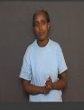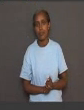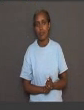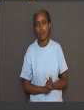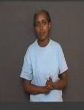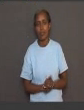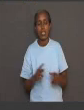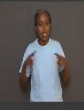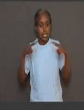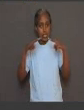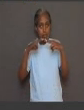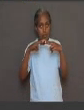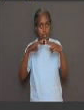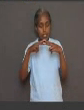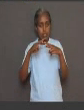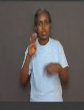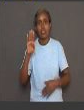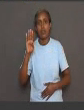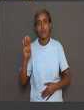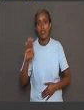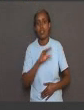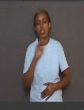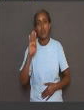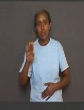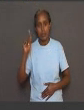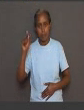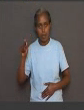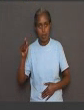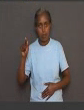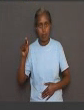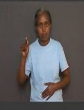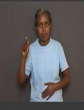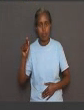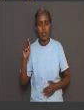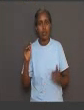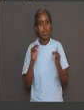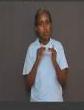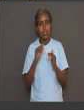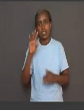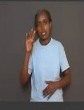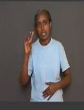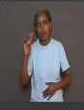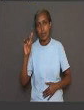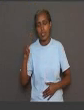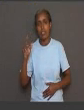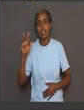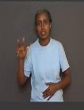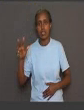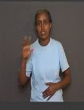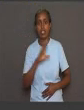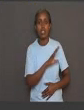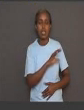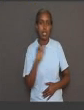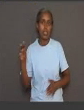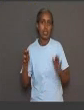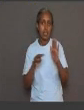The vertices at B and B prime will be 7, 3,